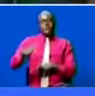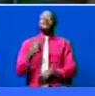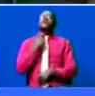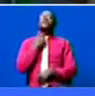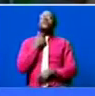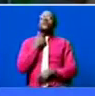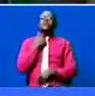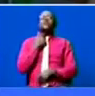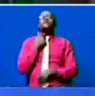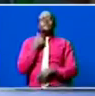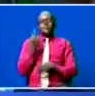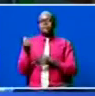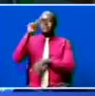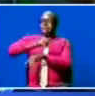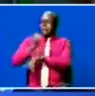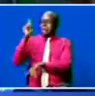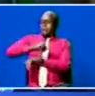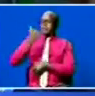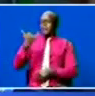the last couple of days,